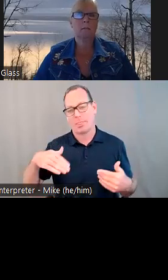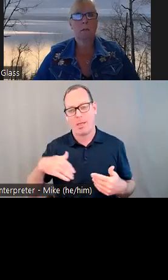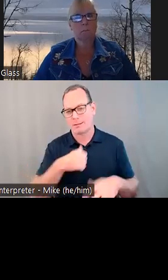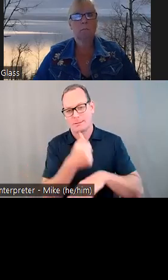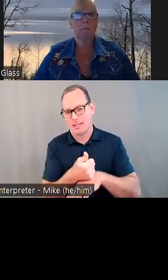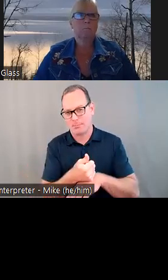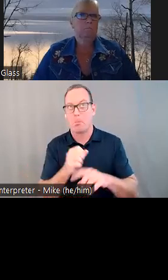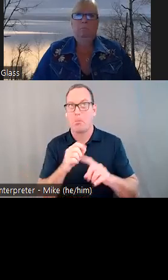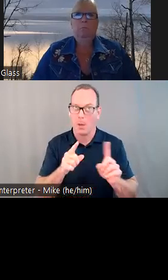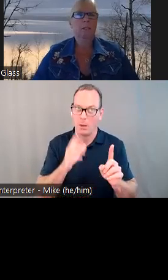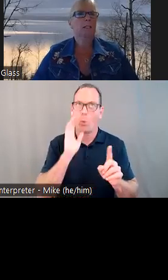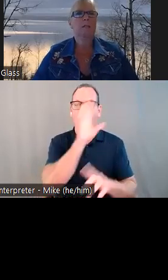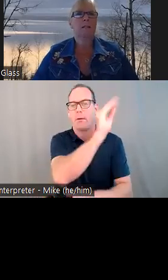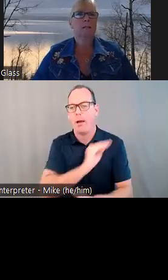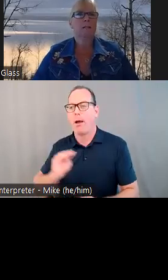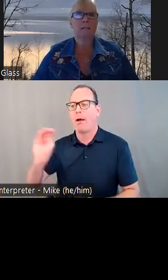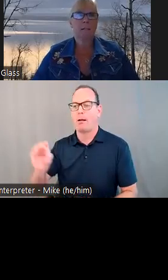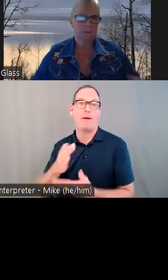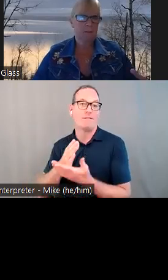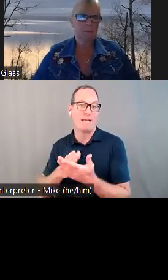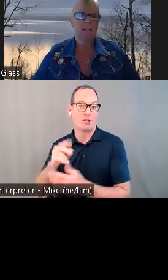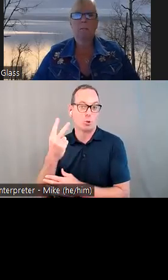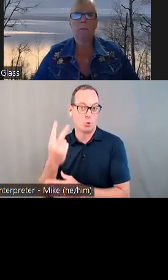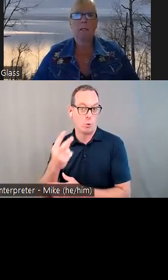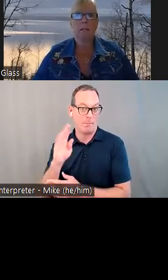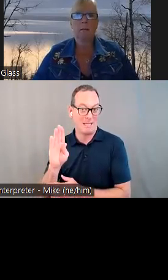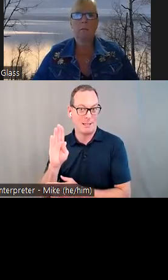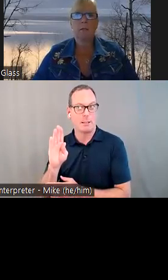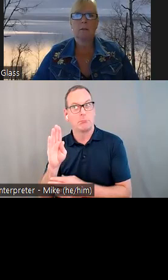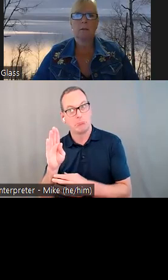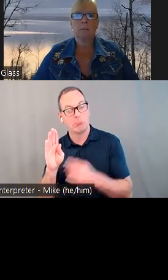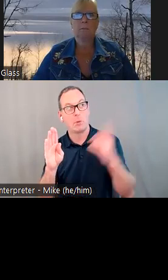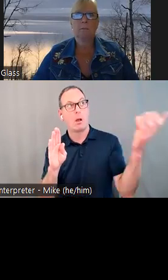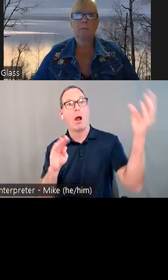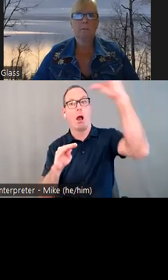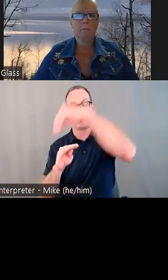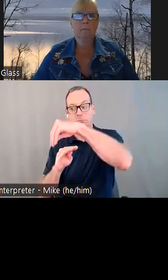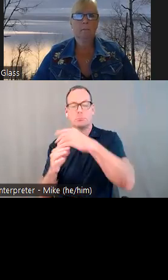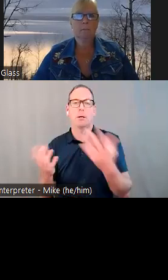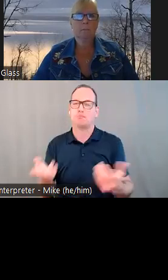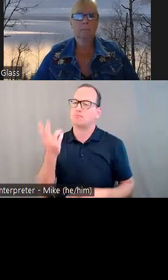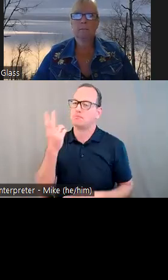2B. And we'll see if that does get implemented at some point soon.